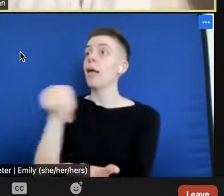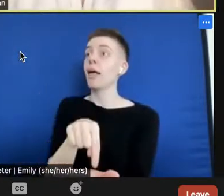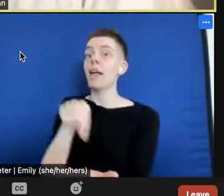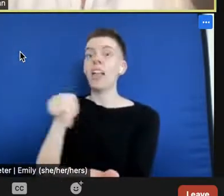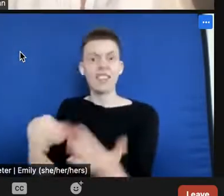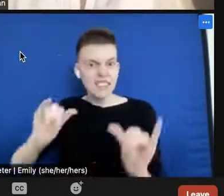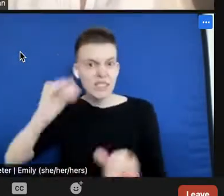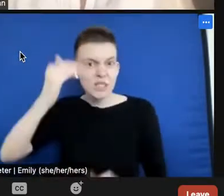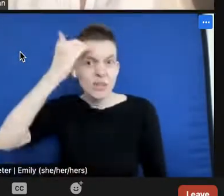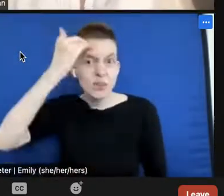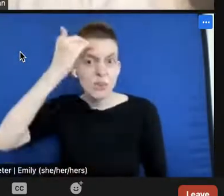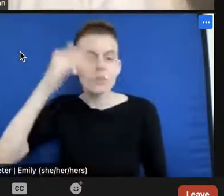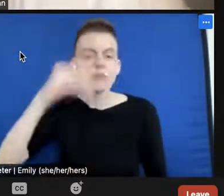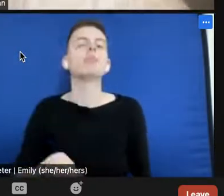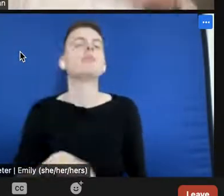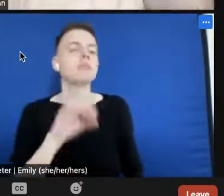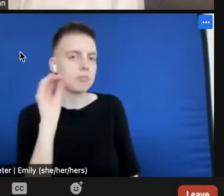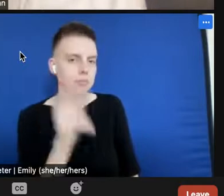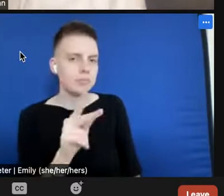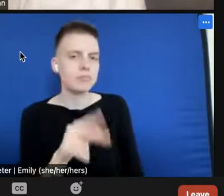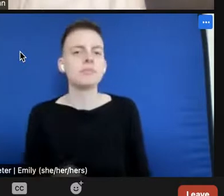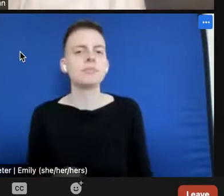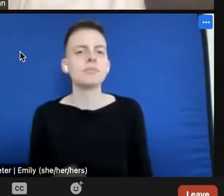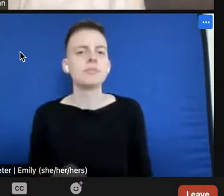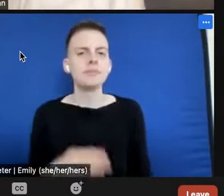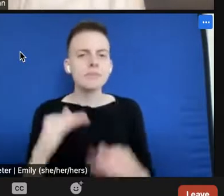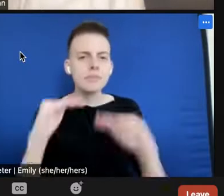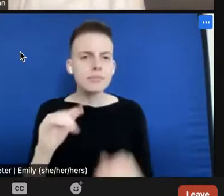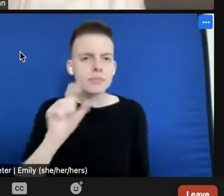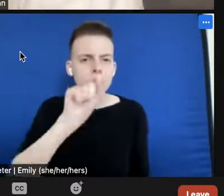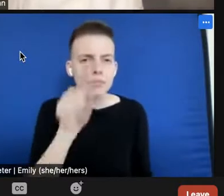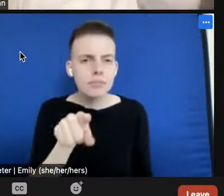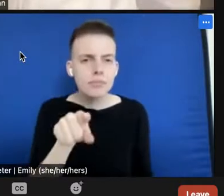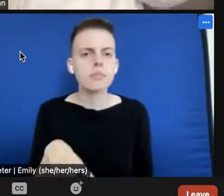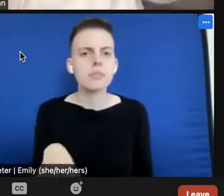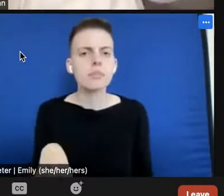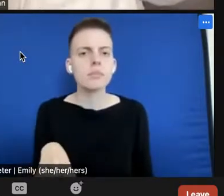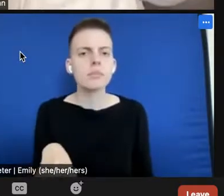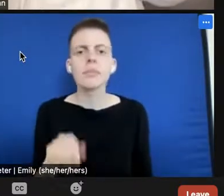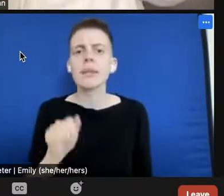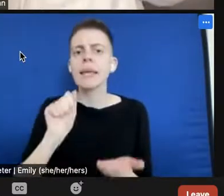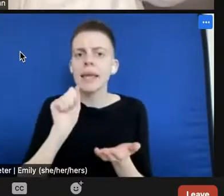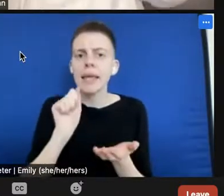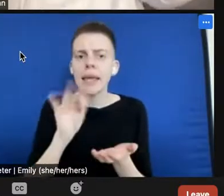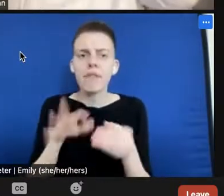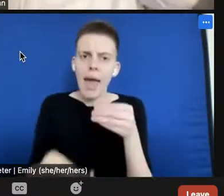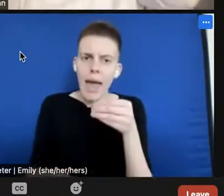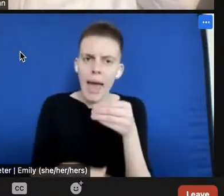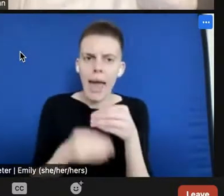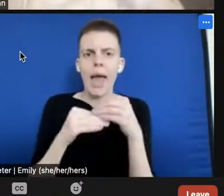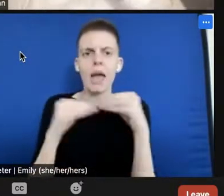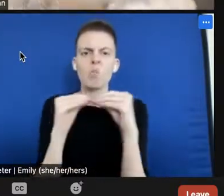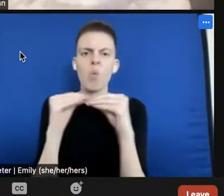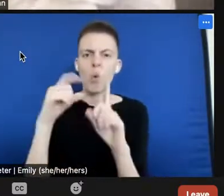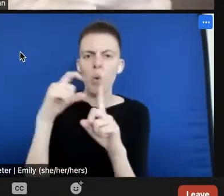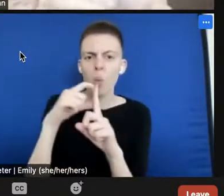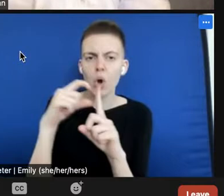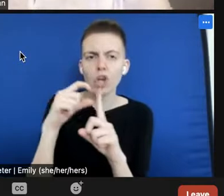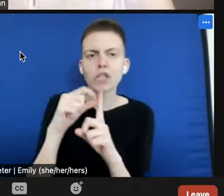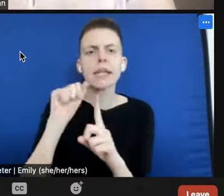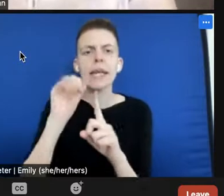screen. Okay, so then there was a question of what happens if when you add more words and things move around on the